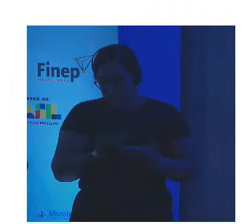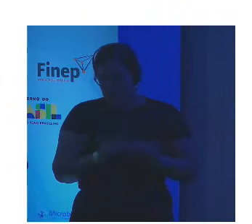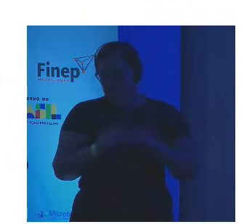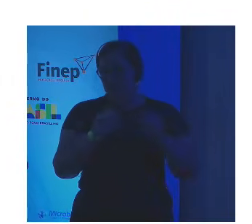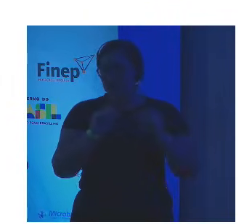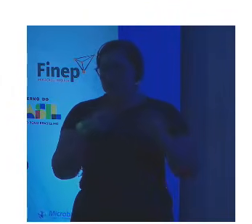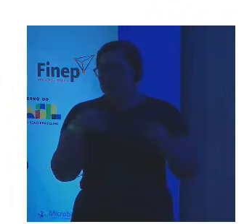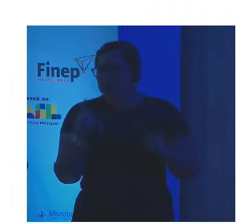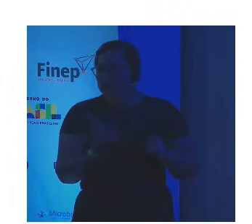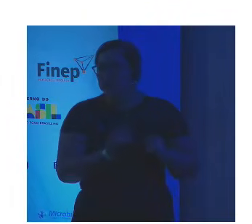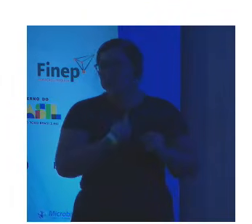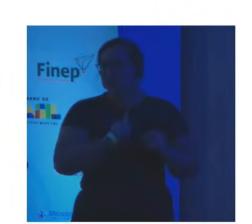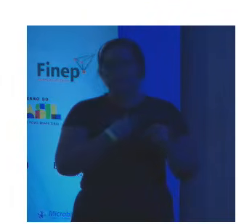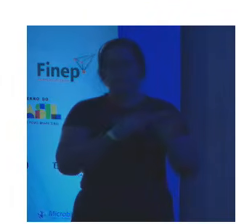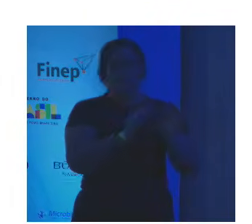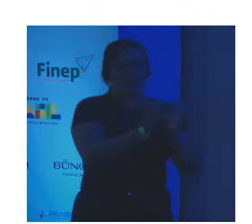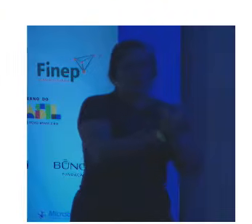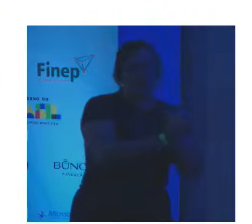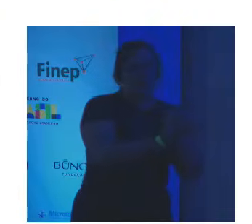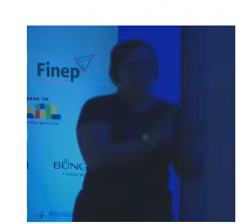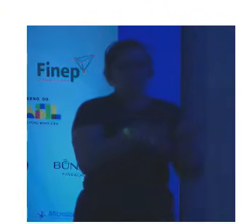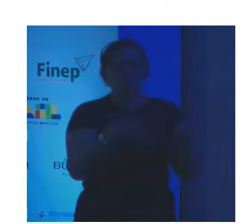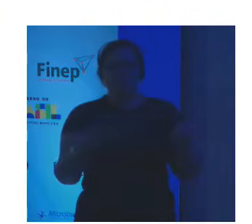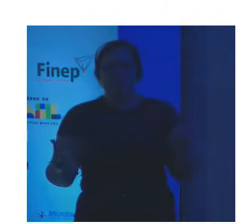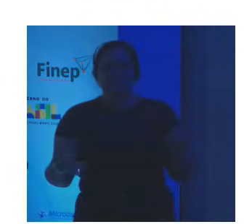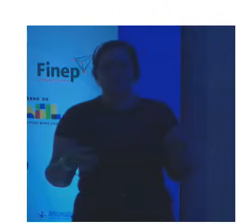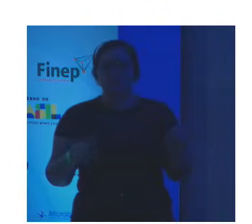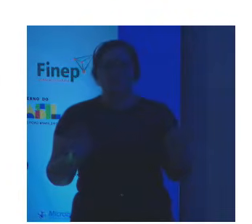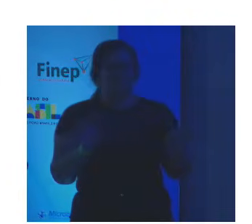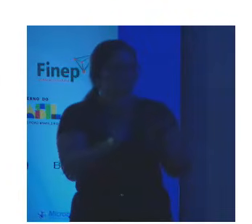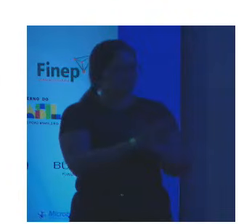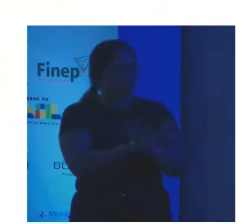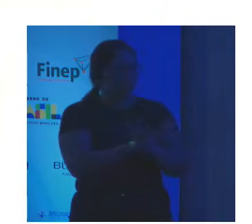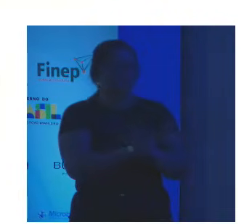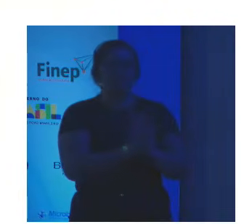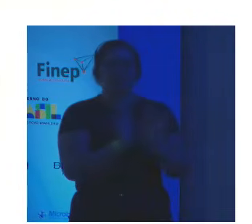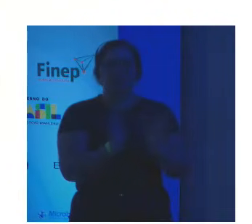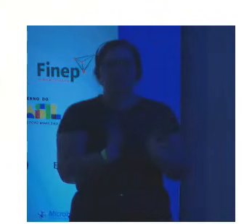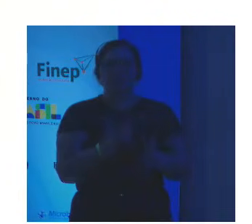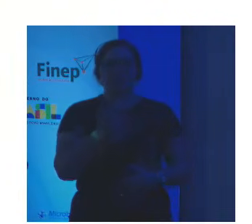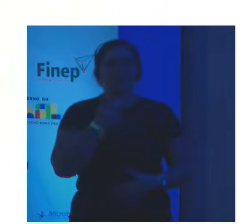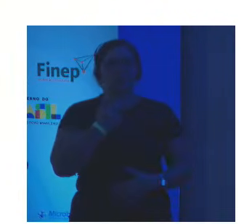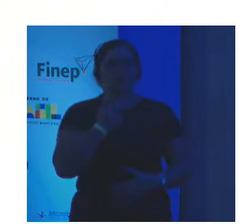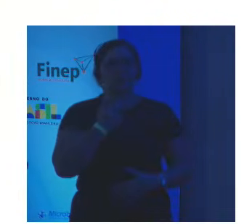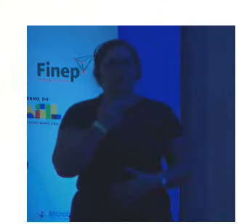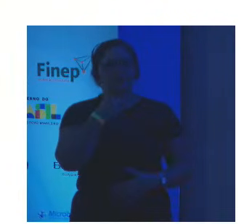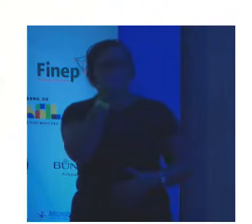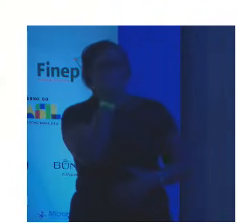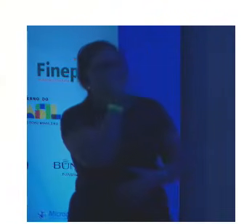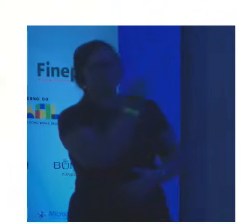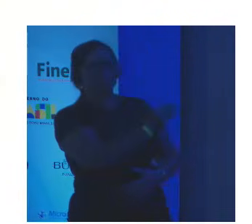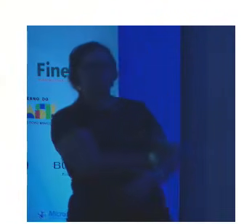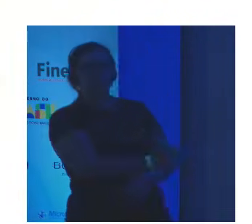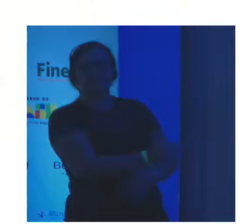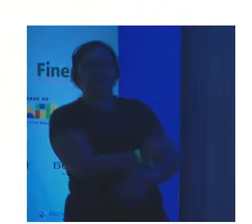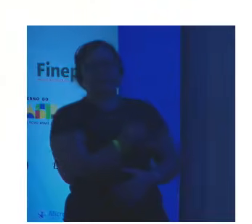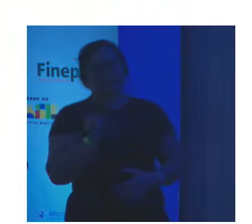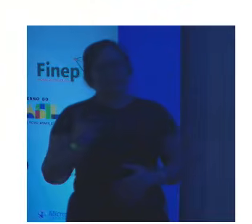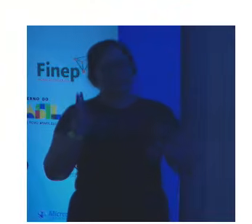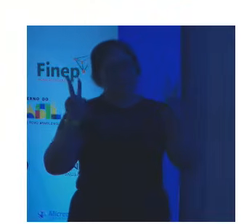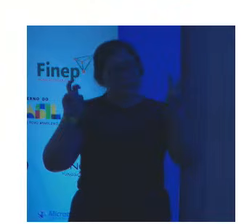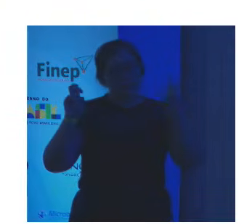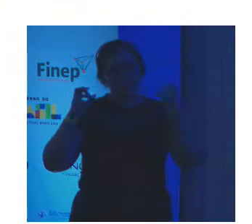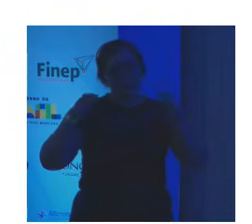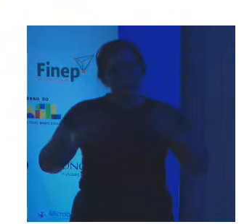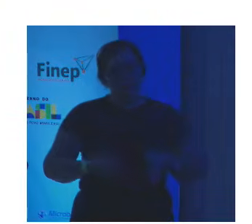prediction community, we are fully ready. But sometimes we ignore ourselves that we are ready. And I really think that